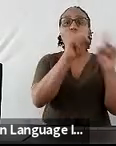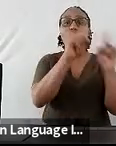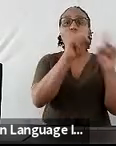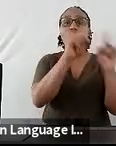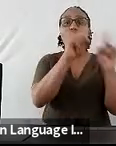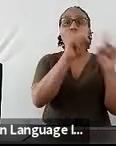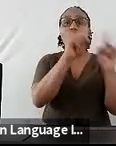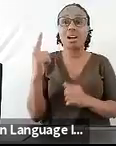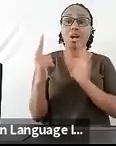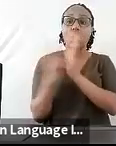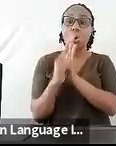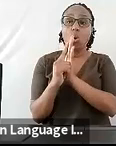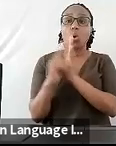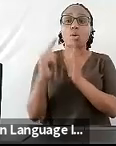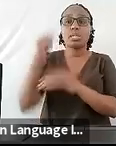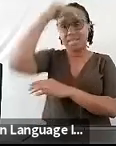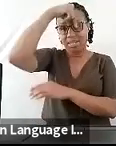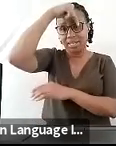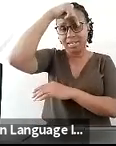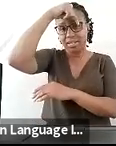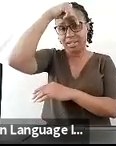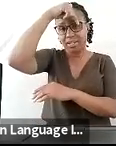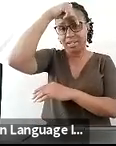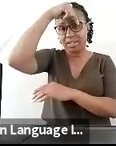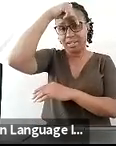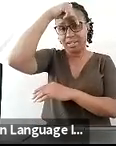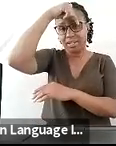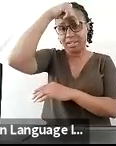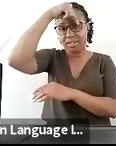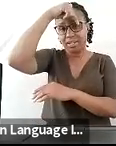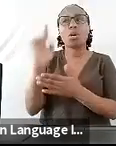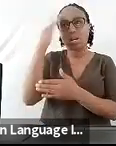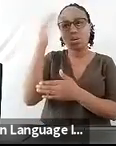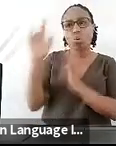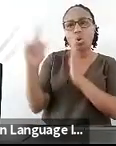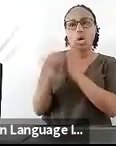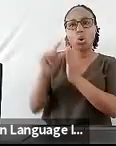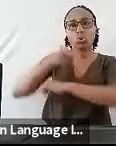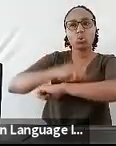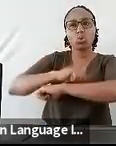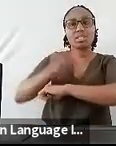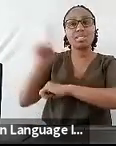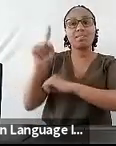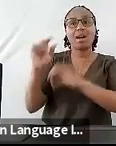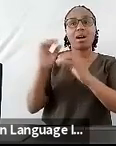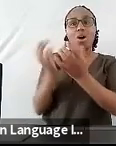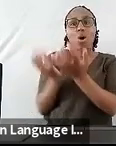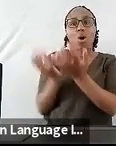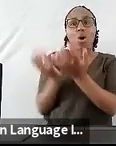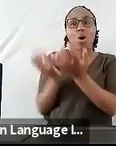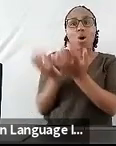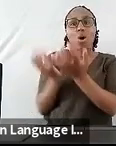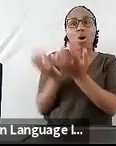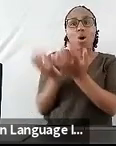I had time, and someone I knew from law school who was a commercial lawyer was going to Greece for 2 weeks to